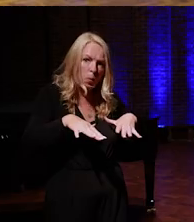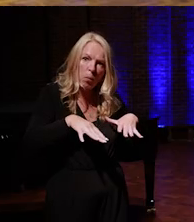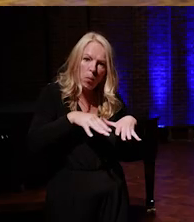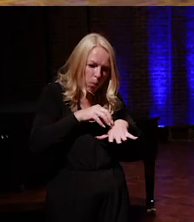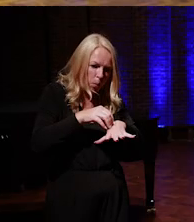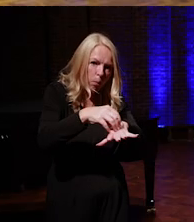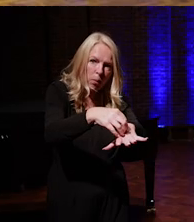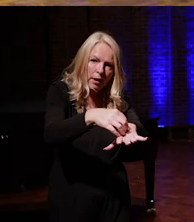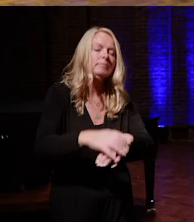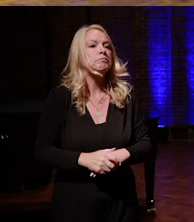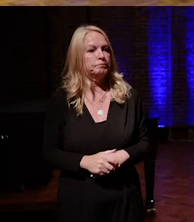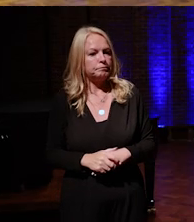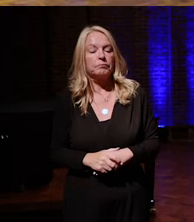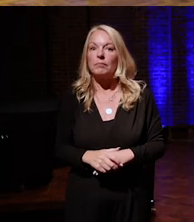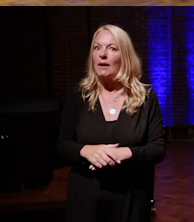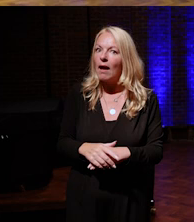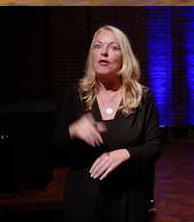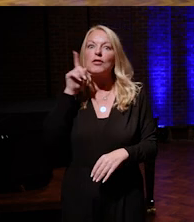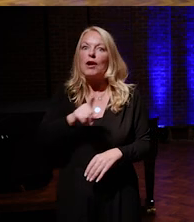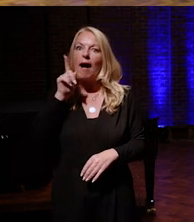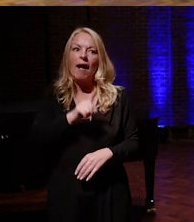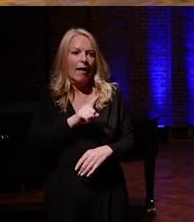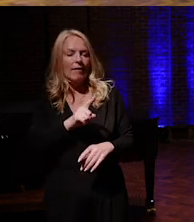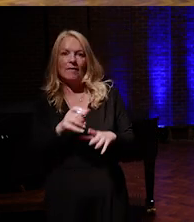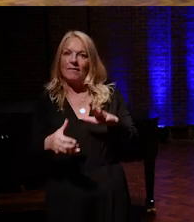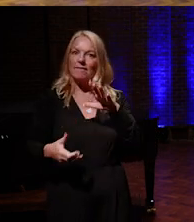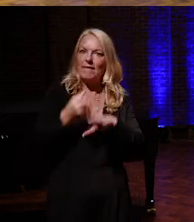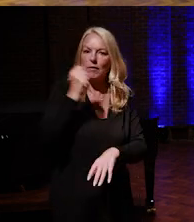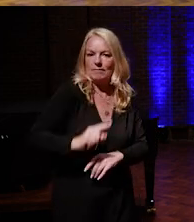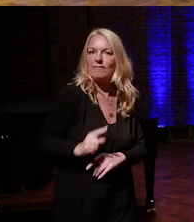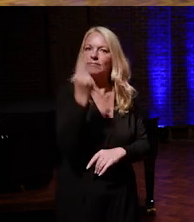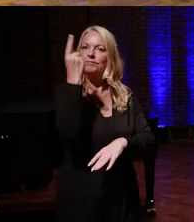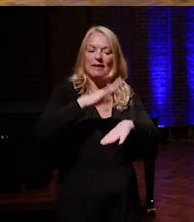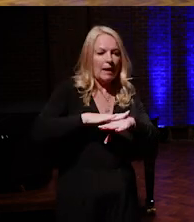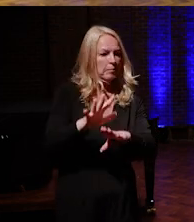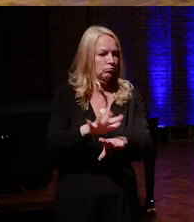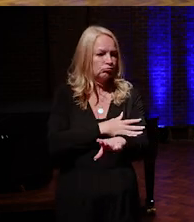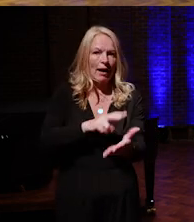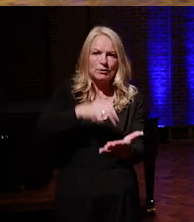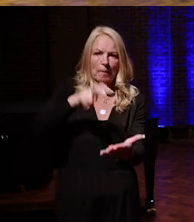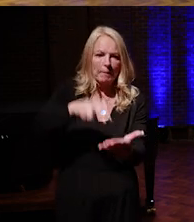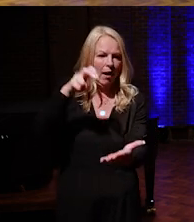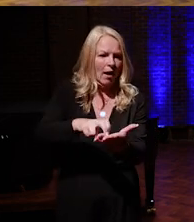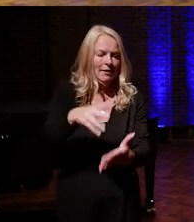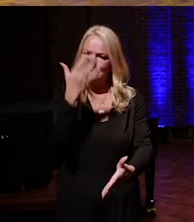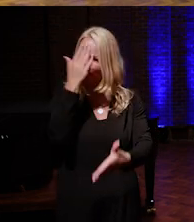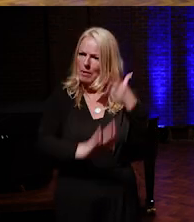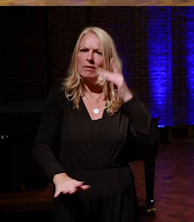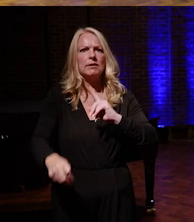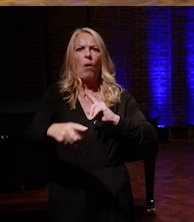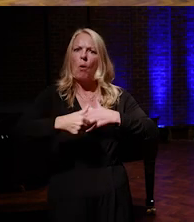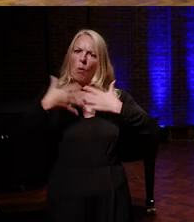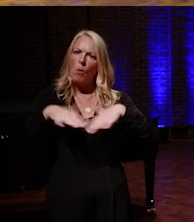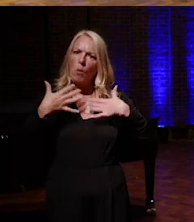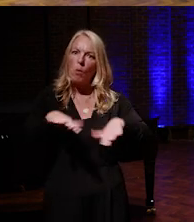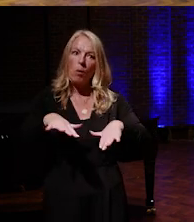So we were off to a great start. This young girl had just caught her first ever grasshopper. And it was such a positive experience. I thought, yes, this is